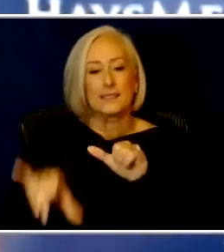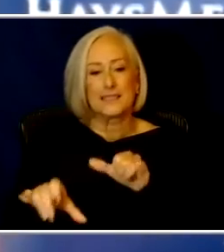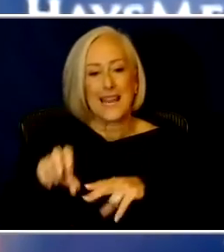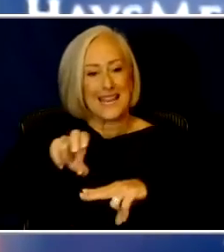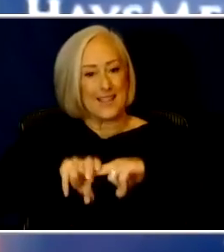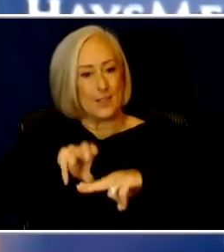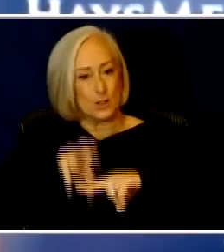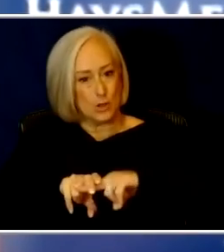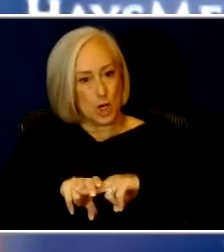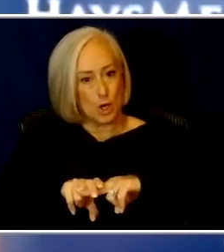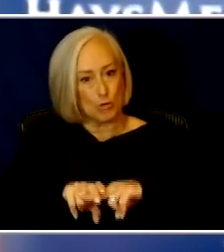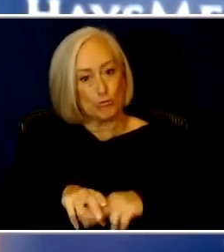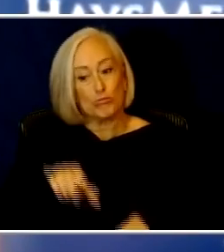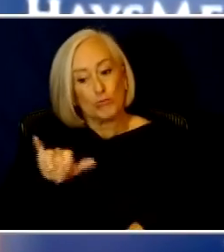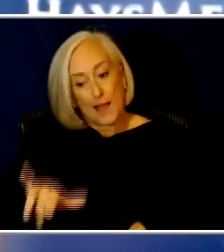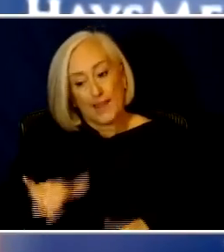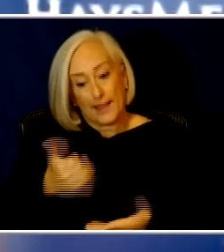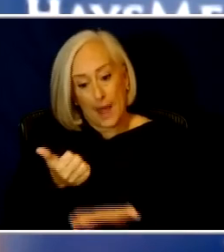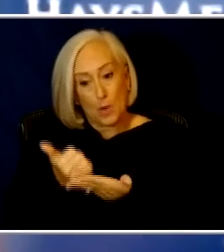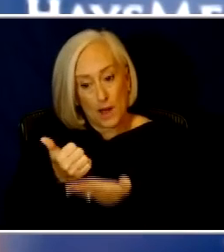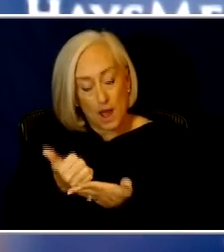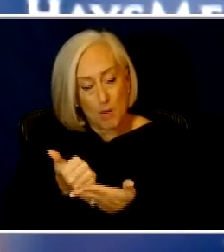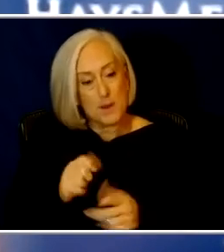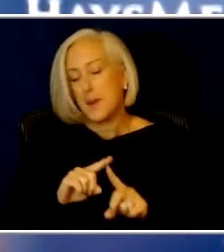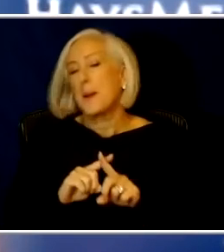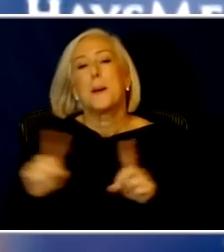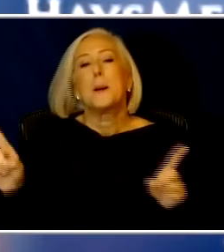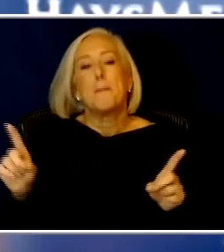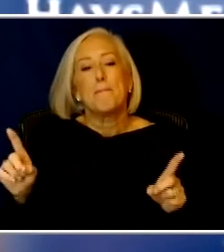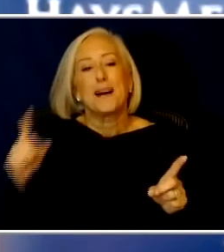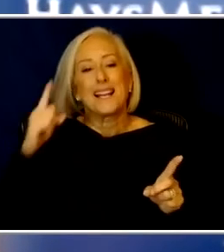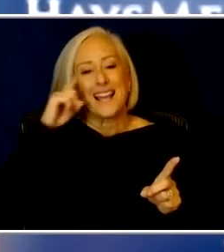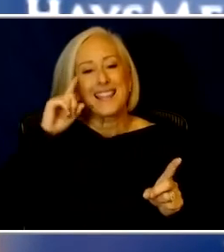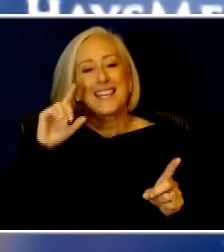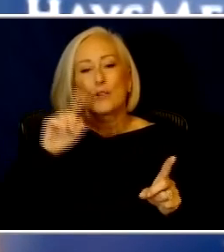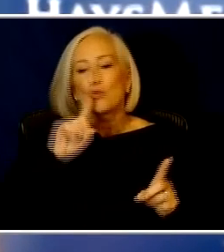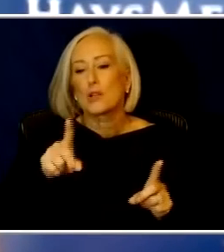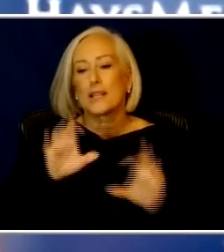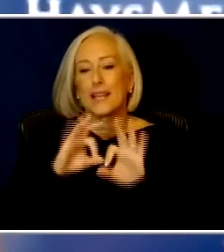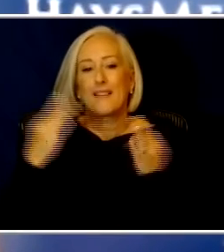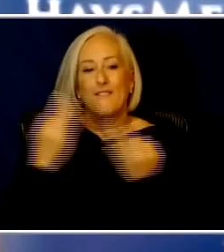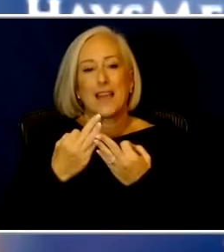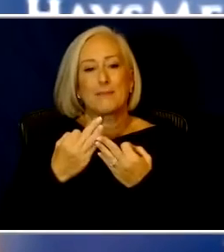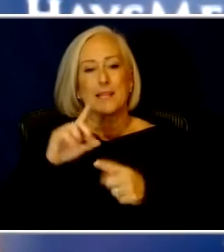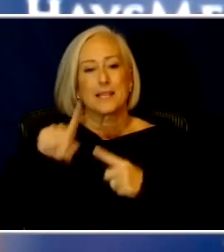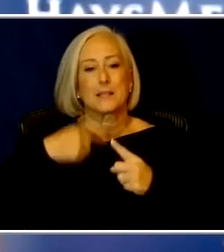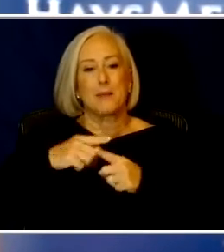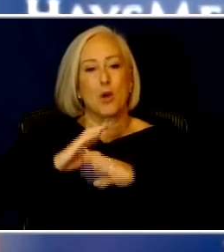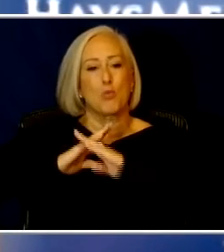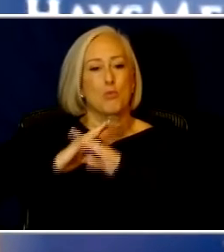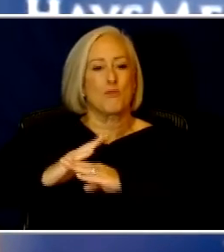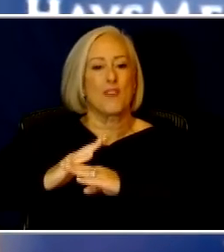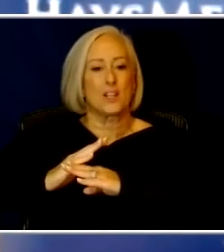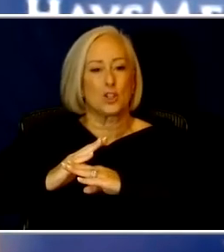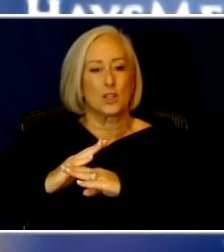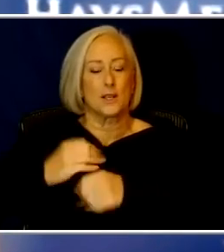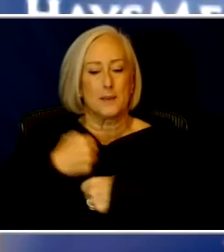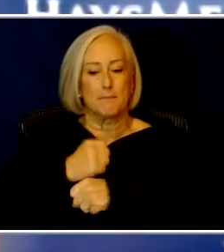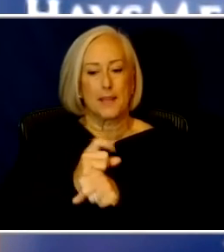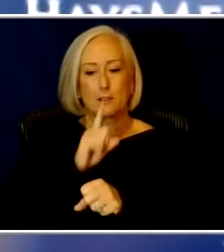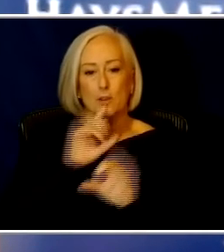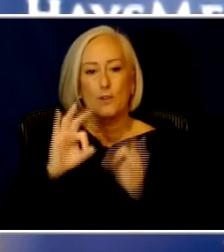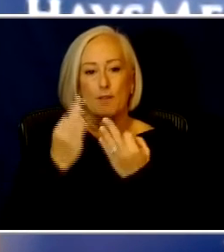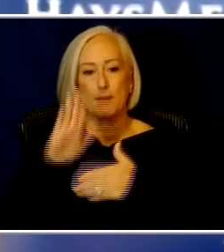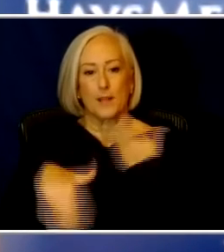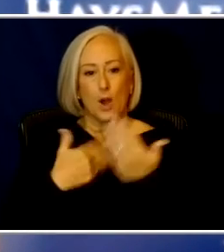for that. I think if, families, I think really the prevention is where they can help the most, and being vaccinated. And if you